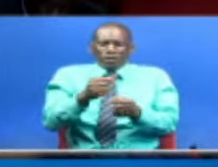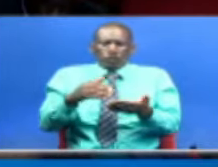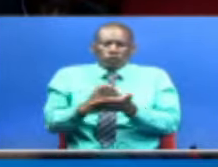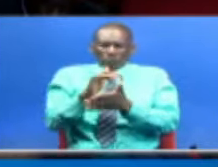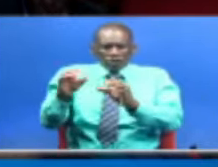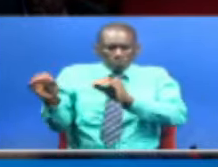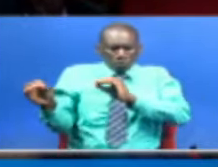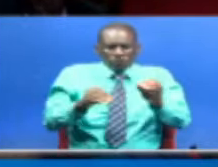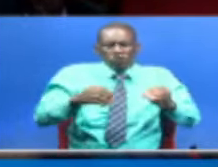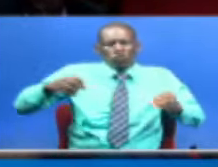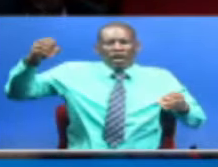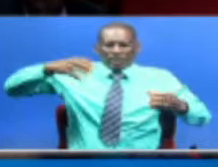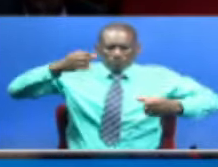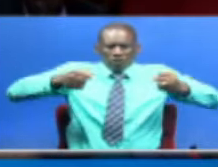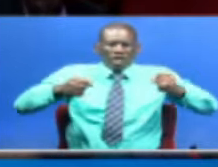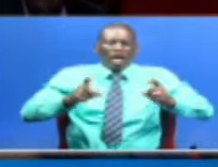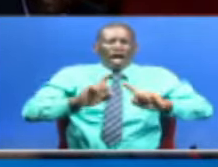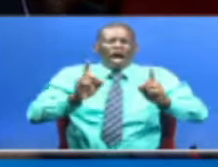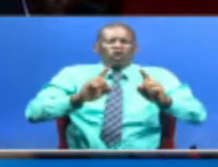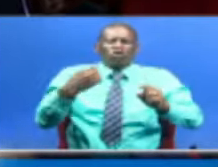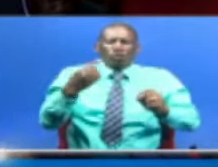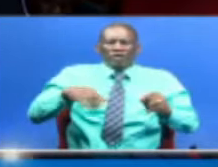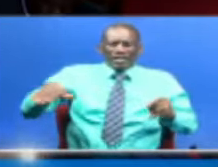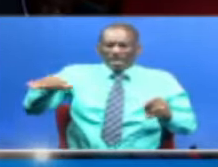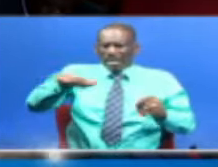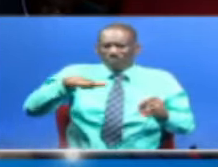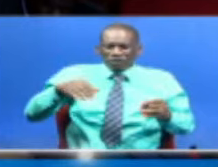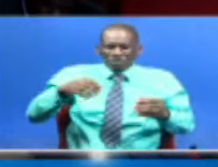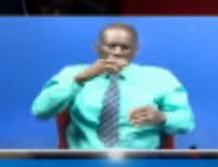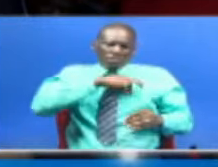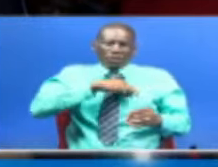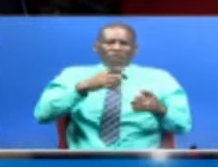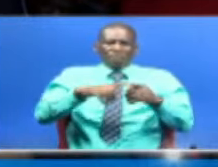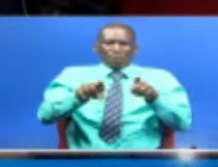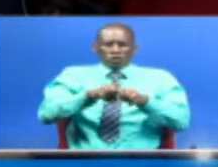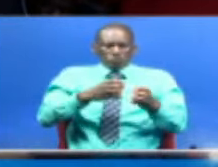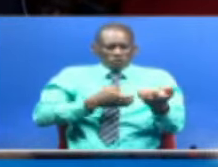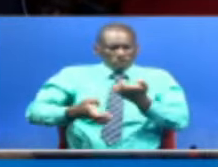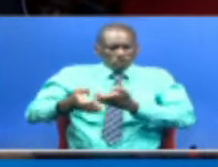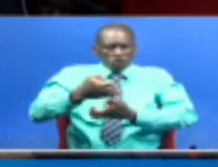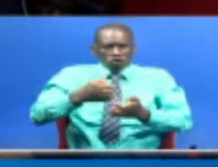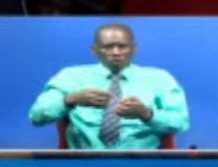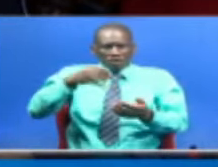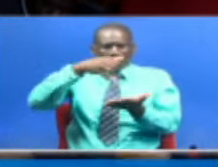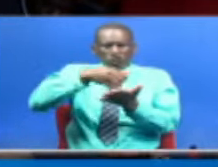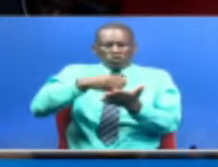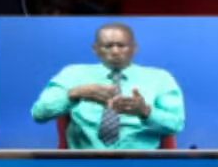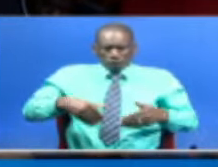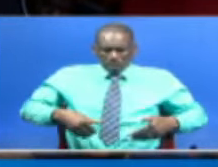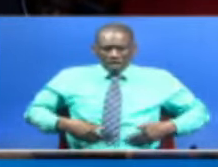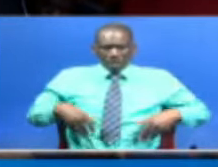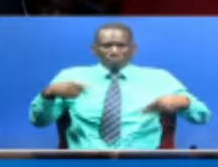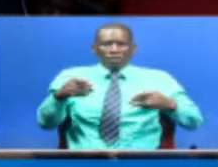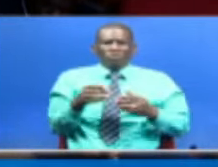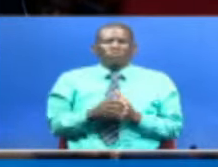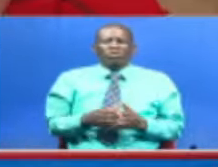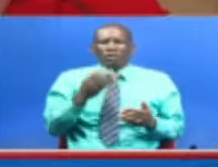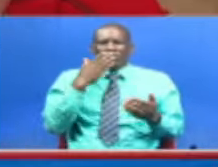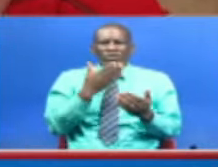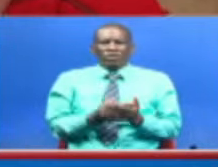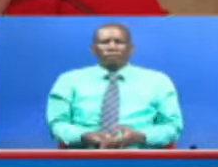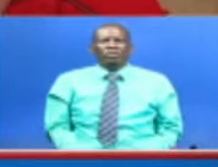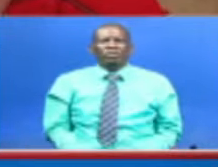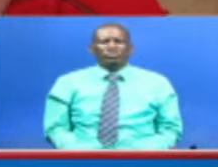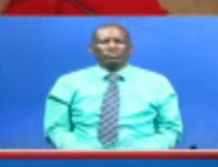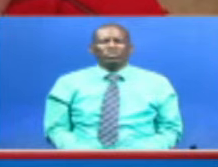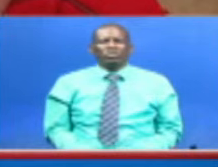is not only environmentally beneficial, but also economically inclusive for young people? Thank you.